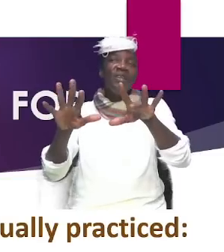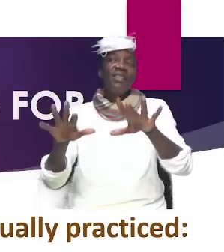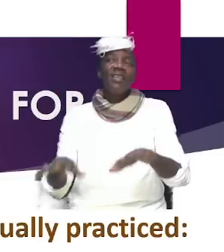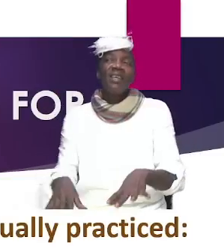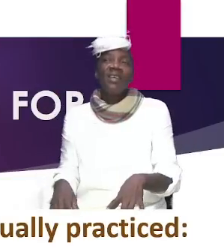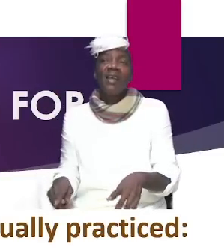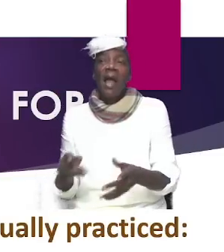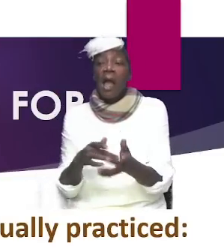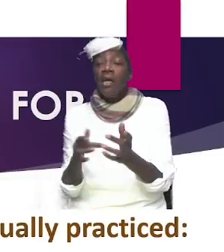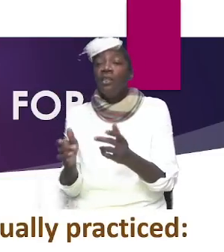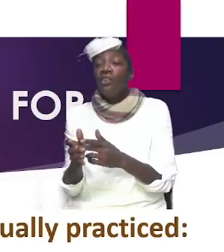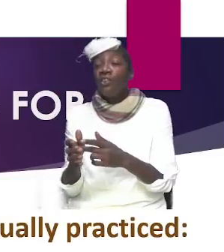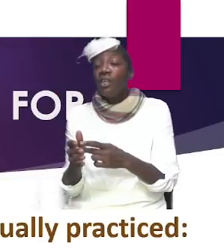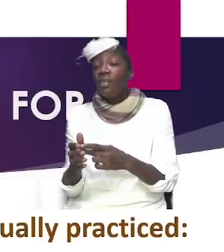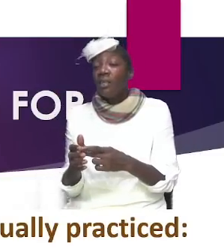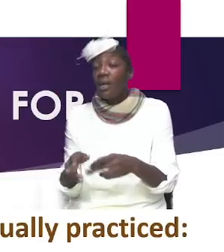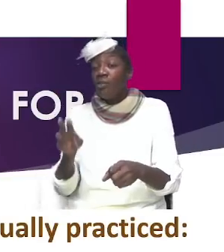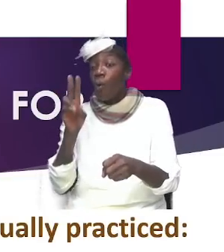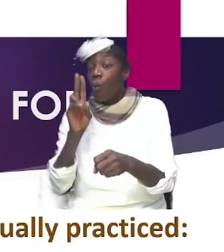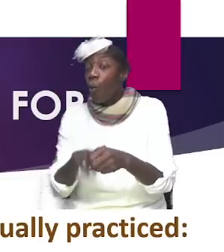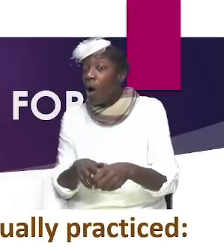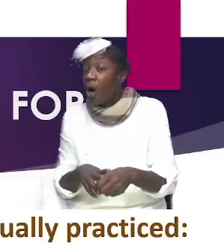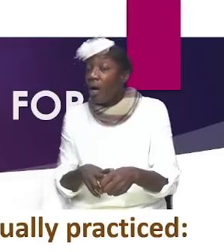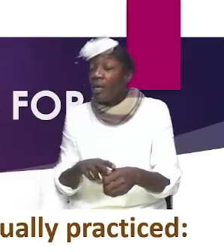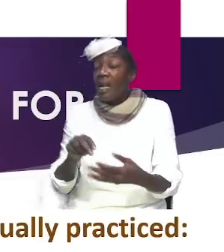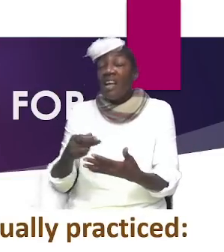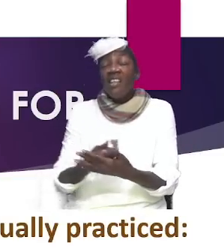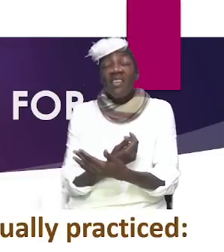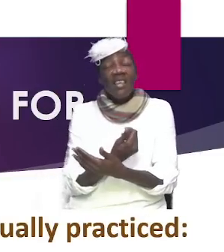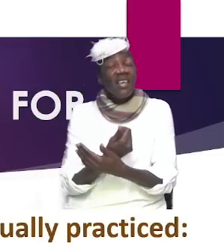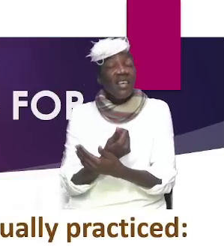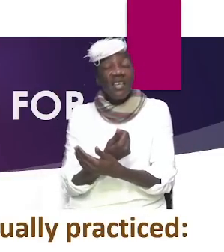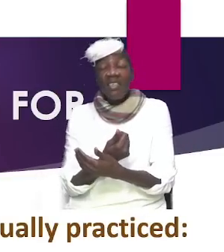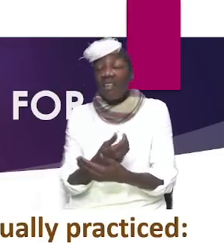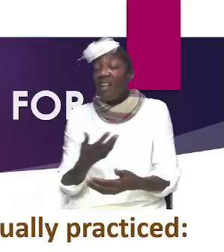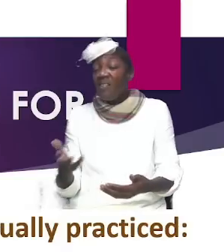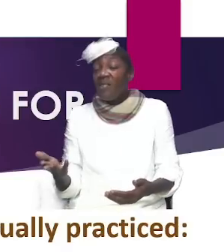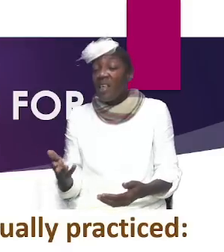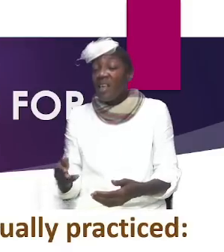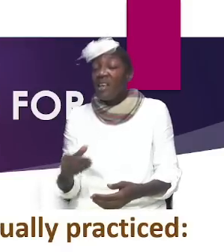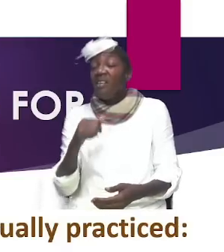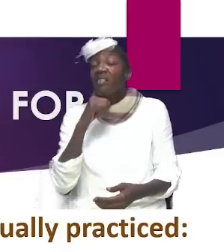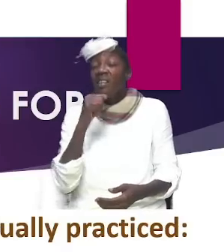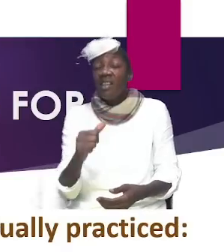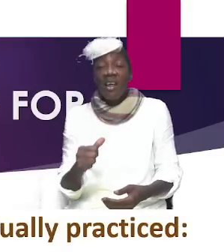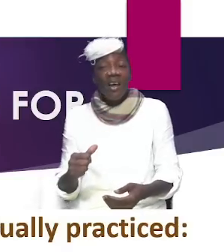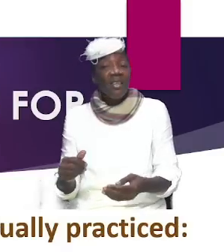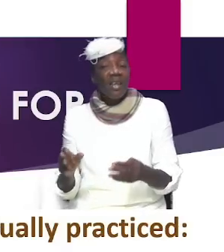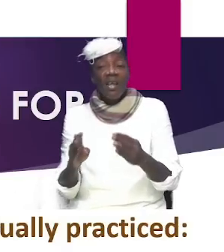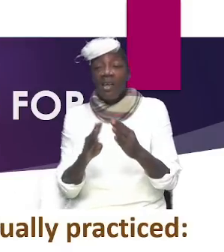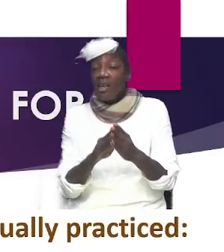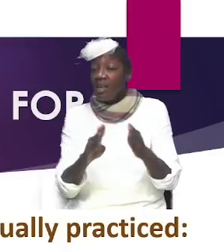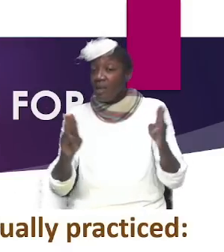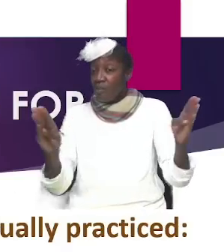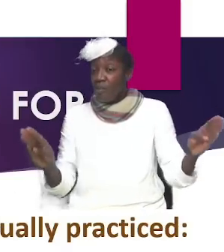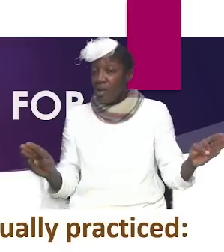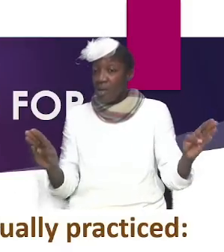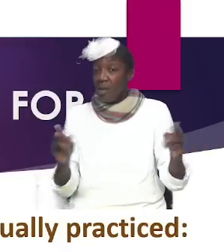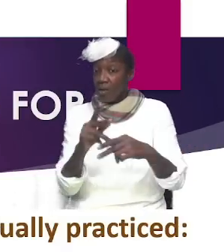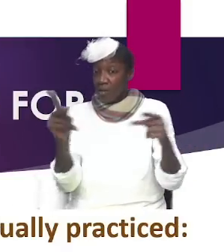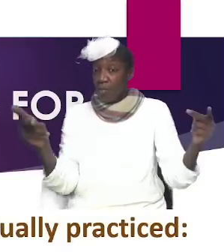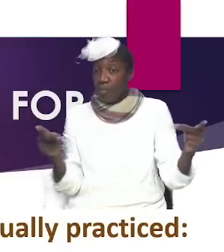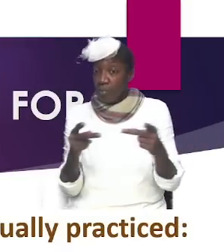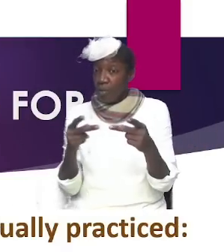But Jesus warned that these things should not be exercised publicly to be seen of men.